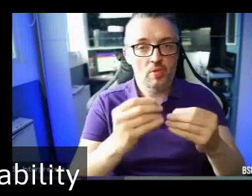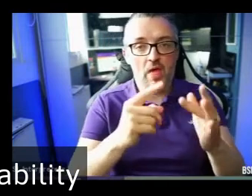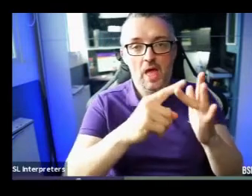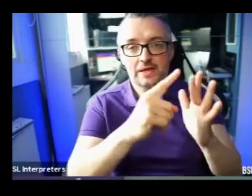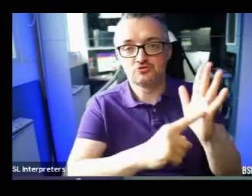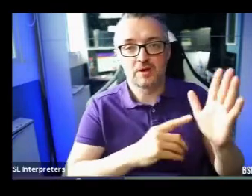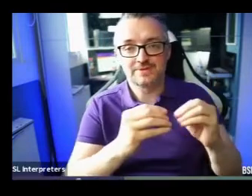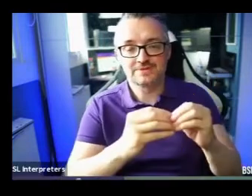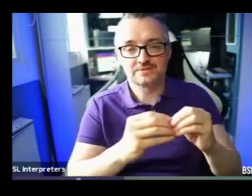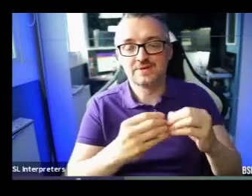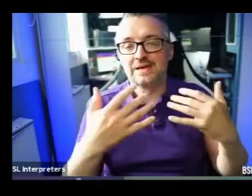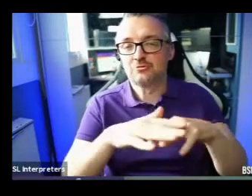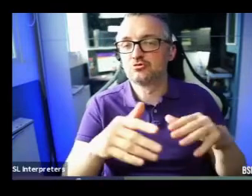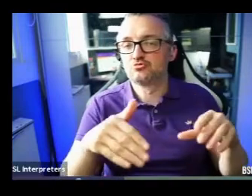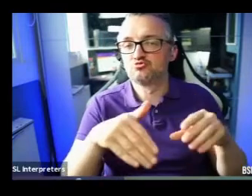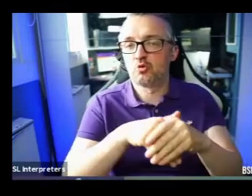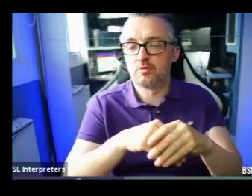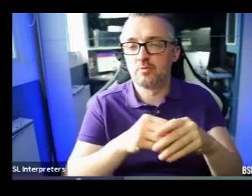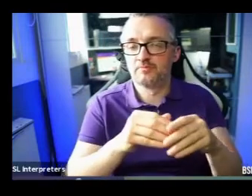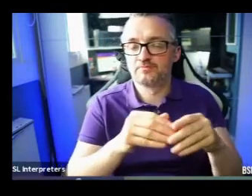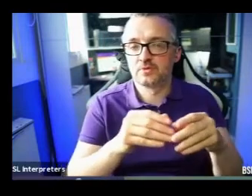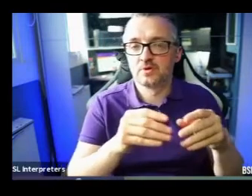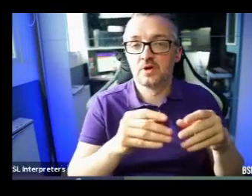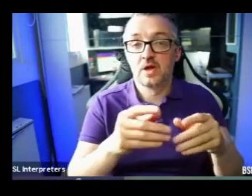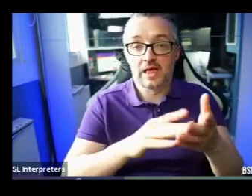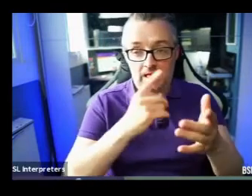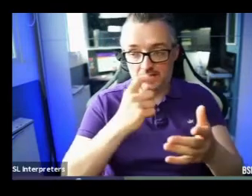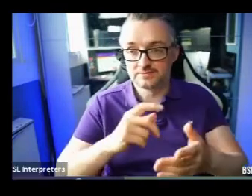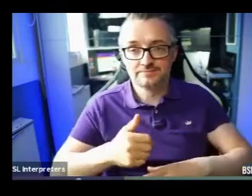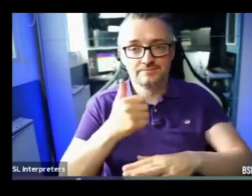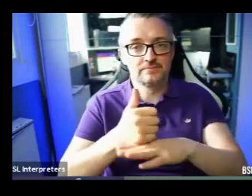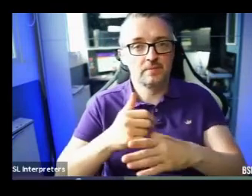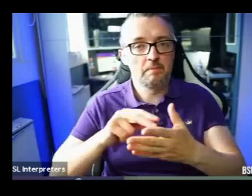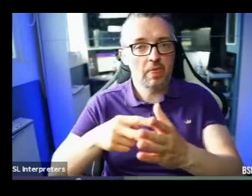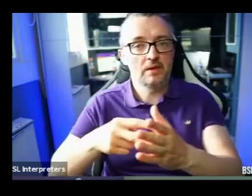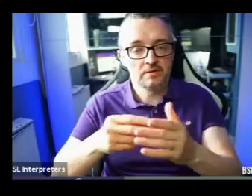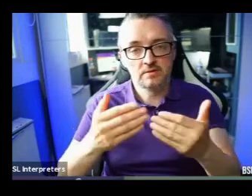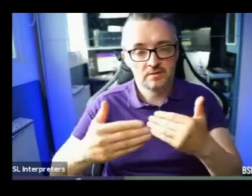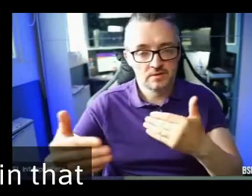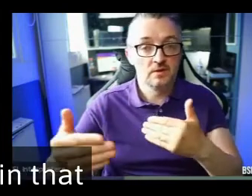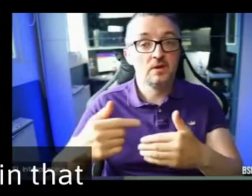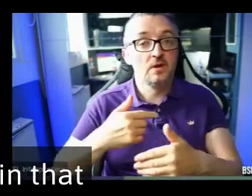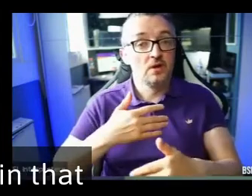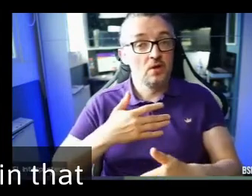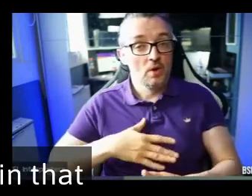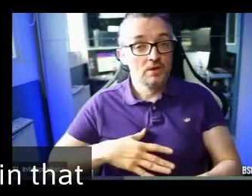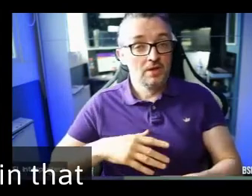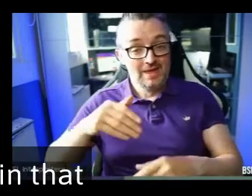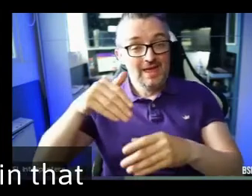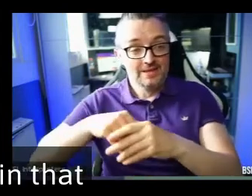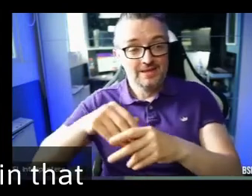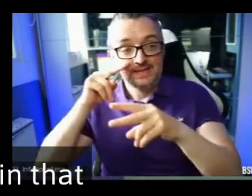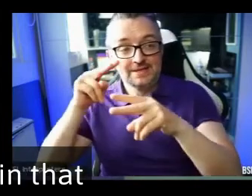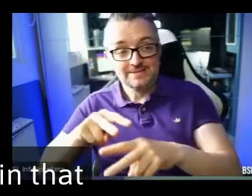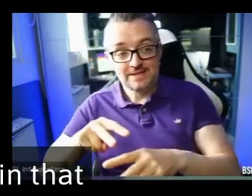to work with IGBs to agree on a plan of delivery for that national vision. And we would also like to see